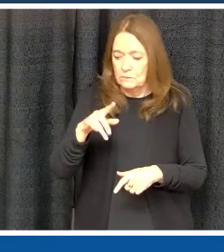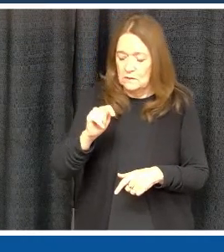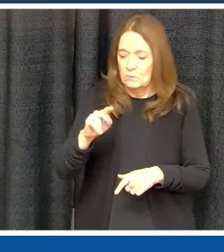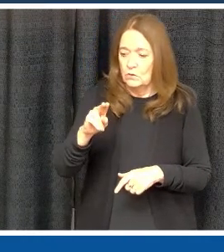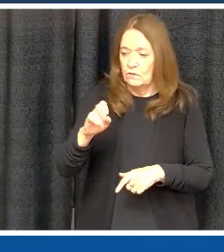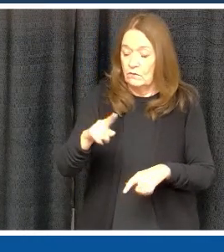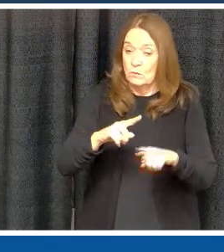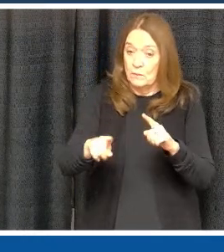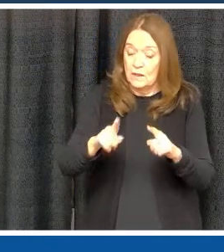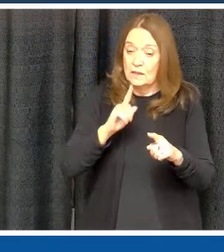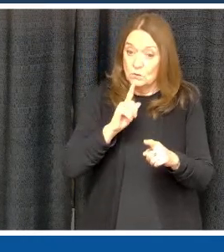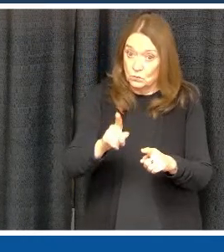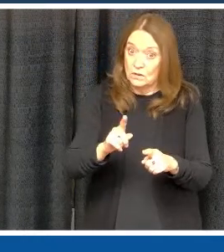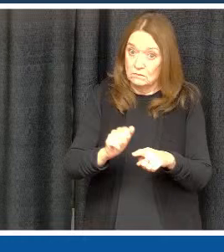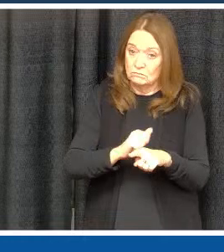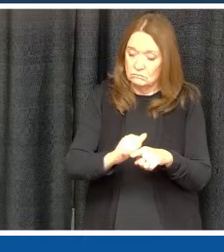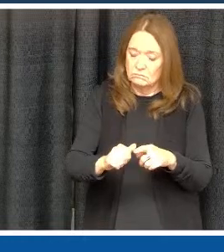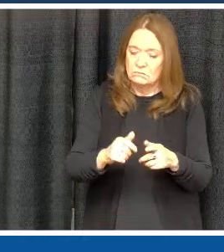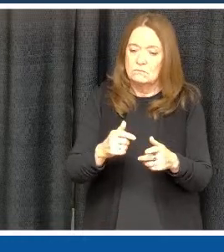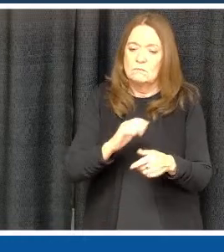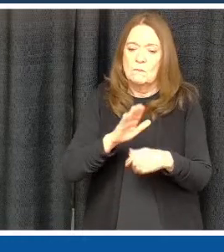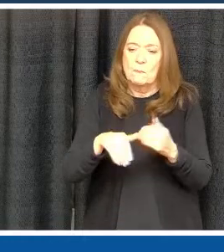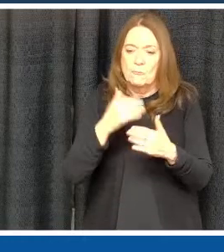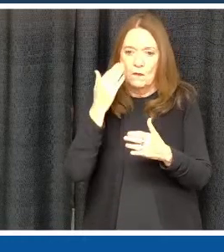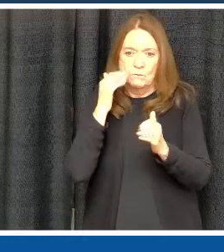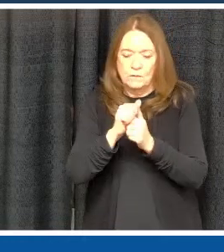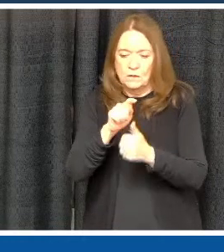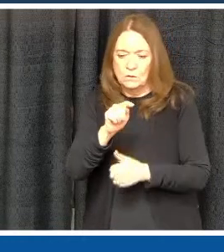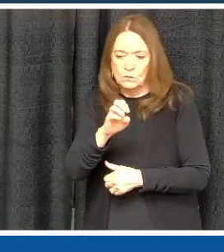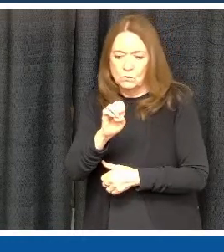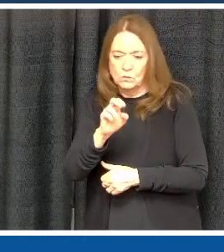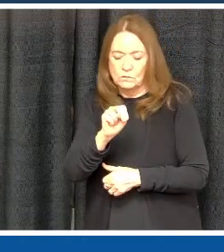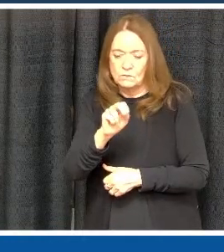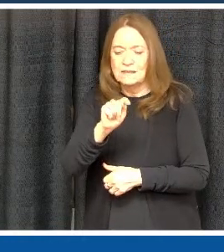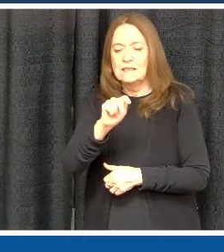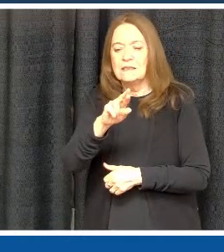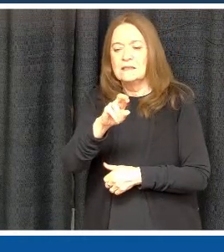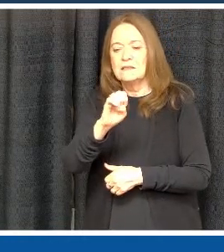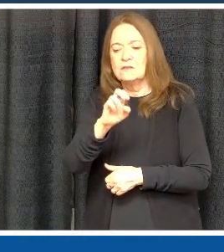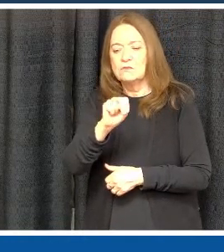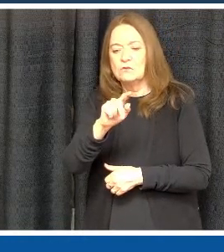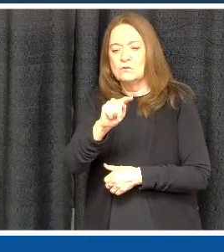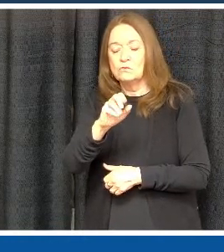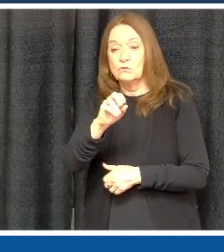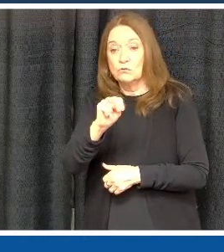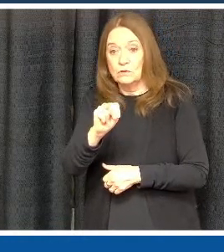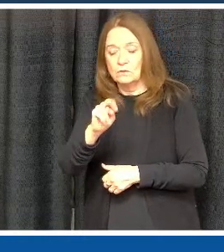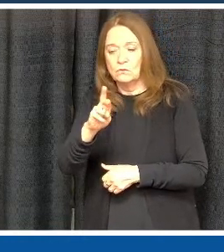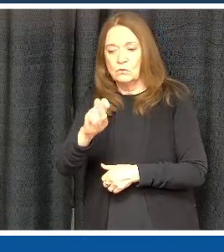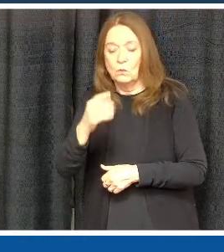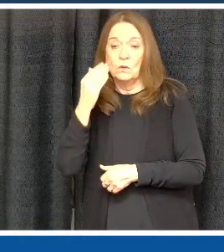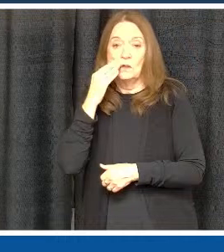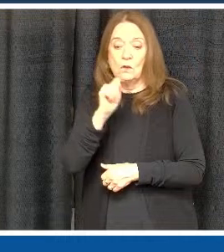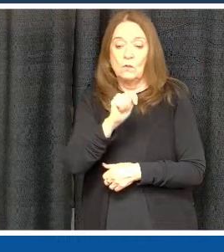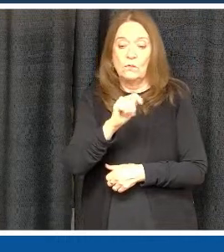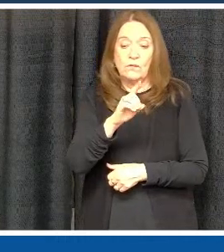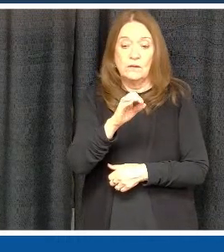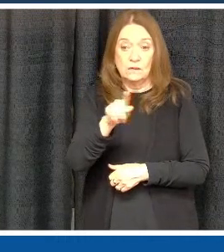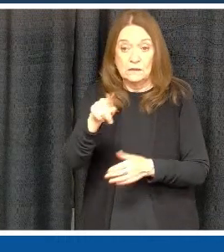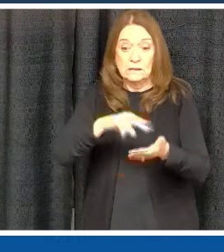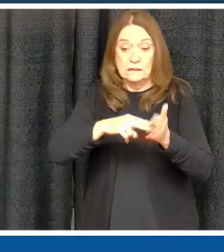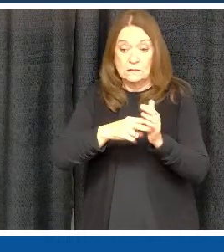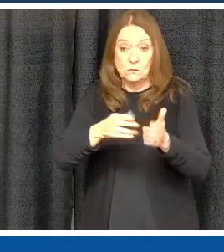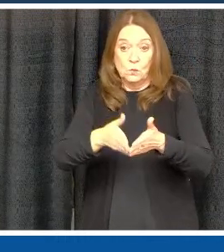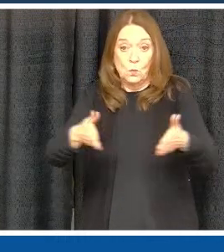practice, we're all familiar with Trenton Road. It's Trenton Road. We know that TDOT intends to widen